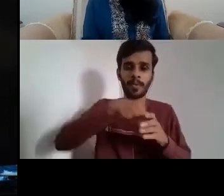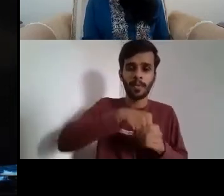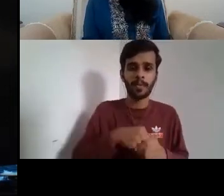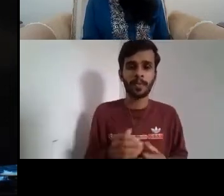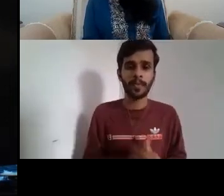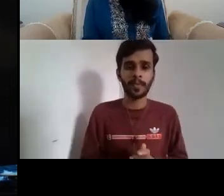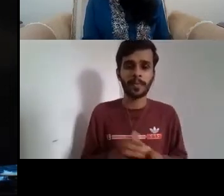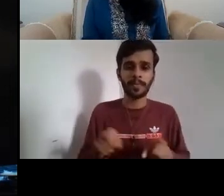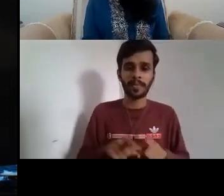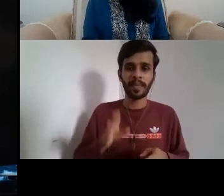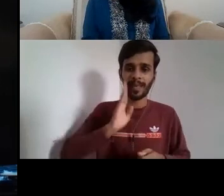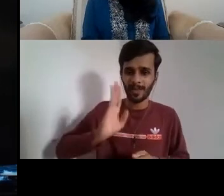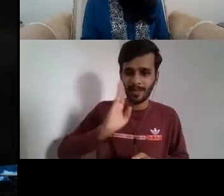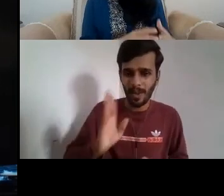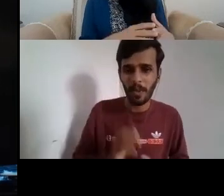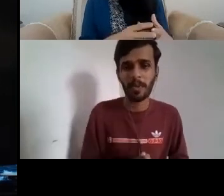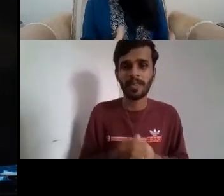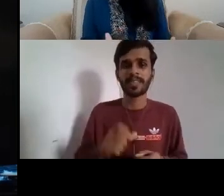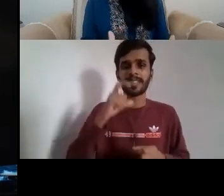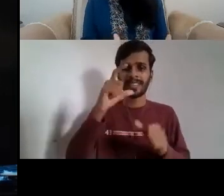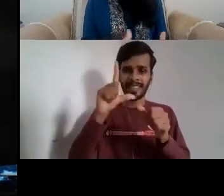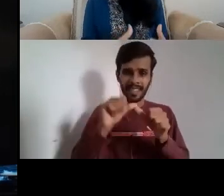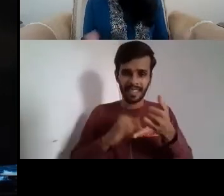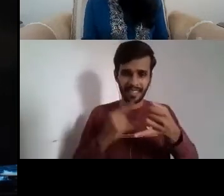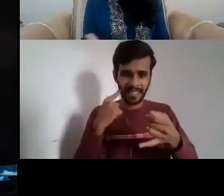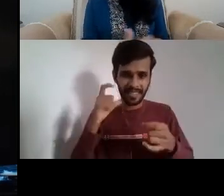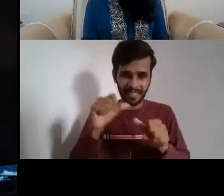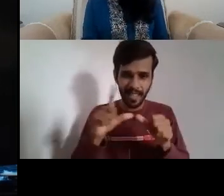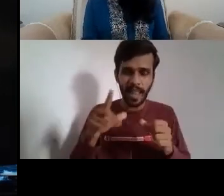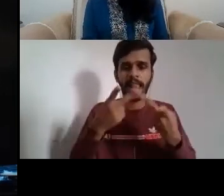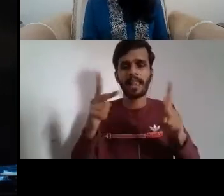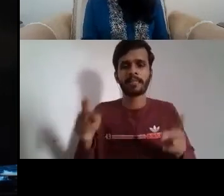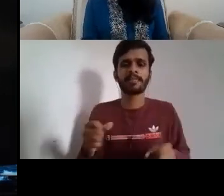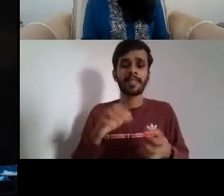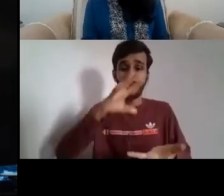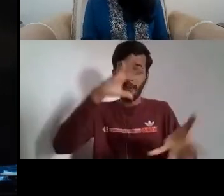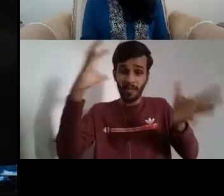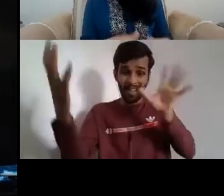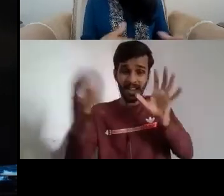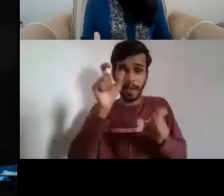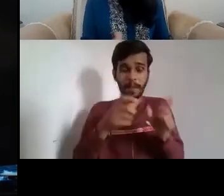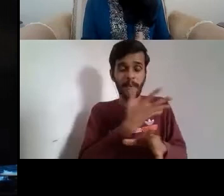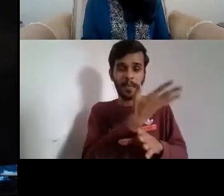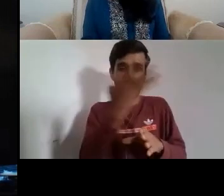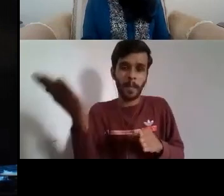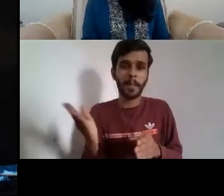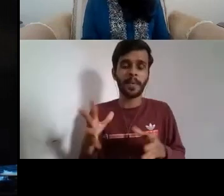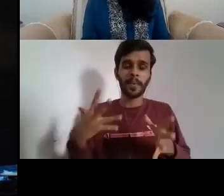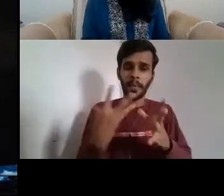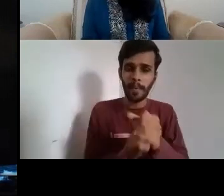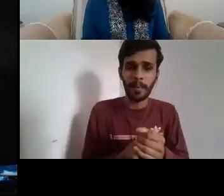contemporary musicians are all performing on global platforms and interacting around the world.